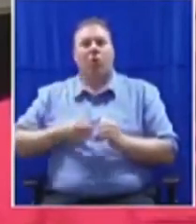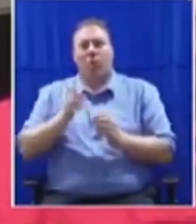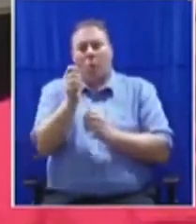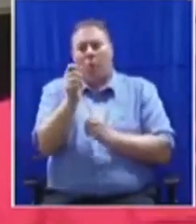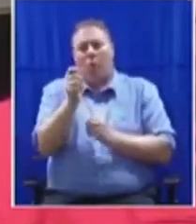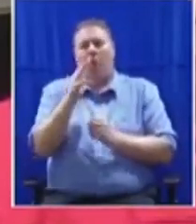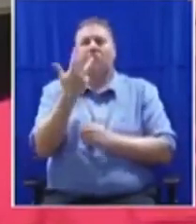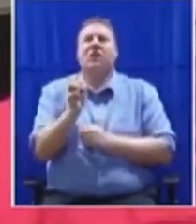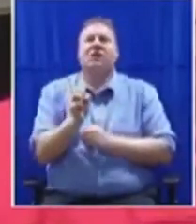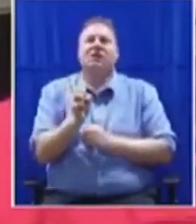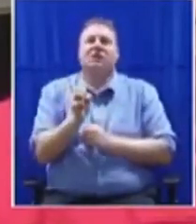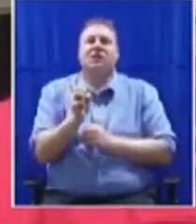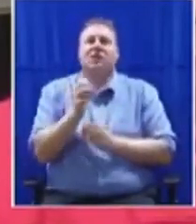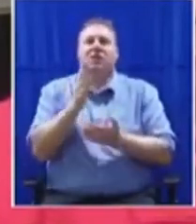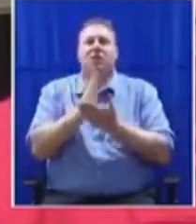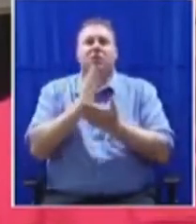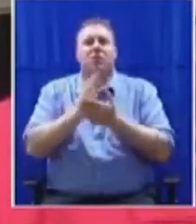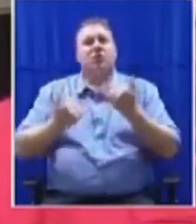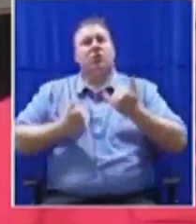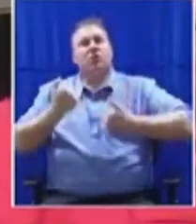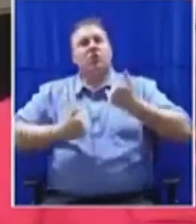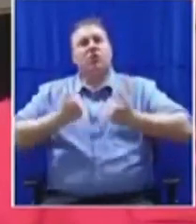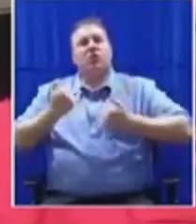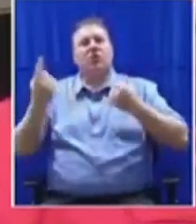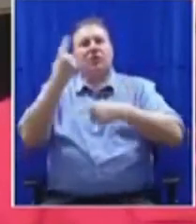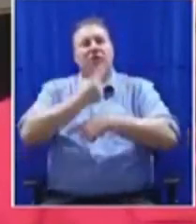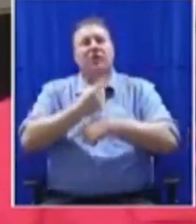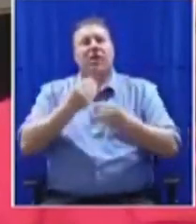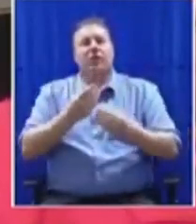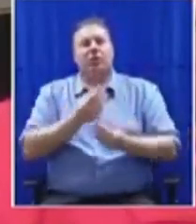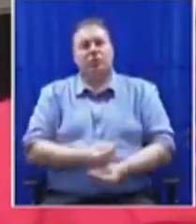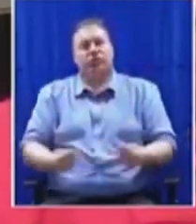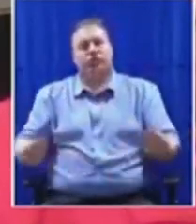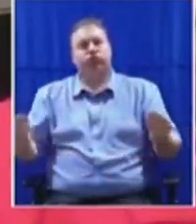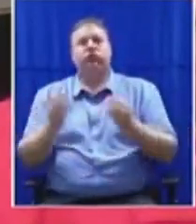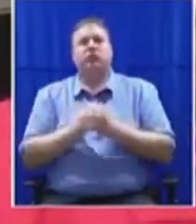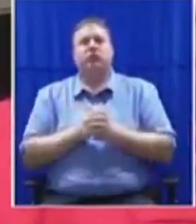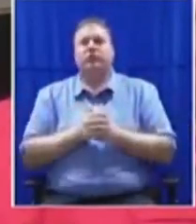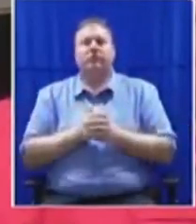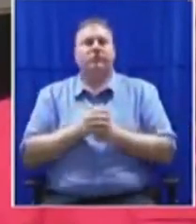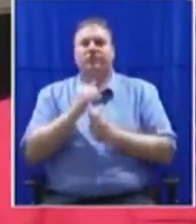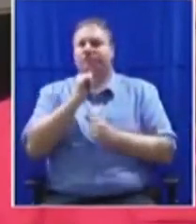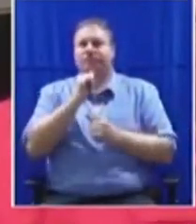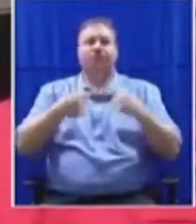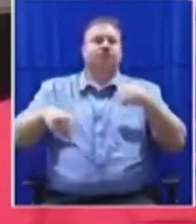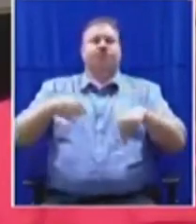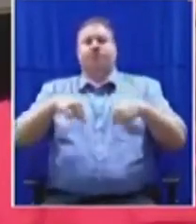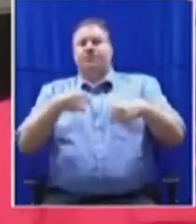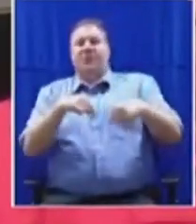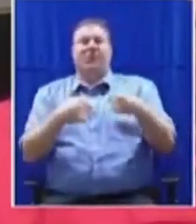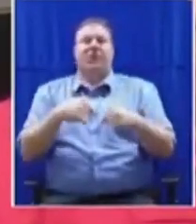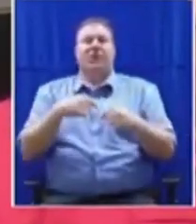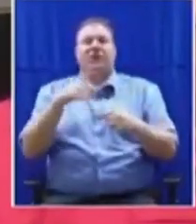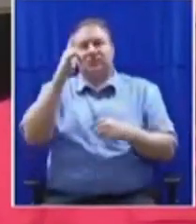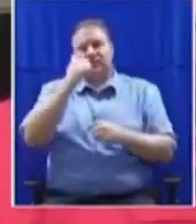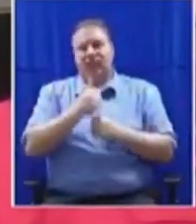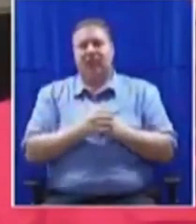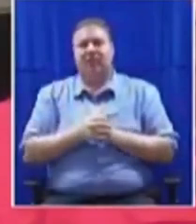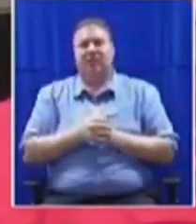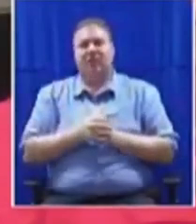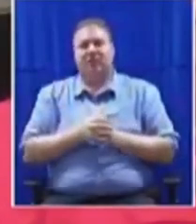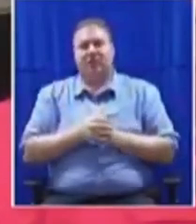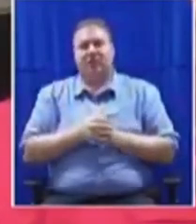years old. She should be enjoying these days with her grandchildren, but instead she lives in fear of his son. The country